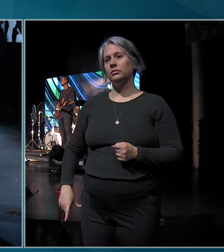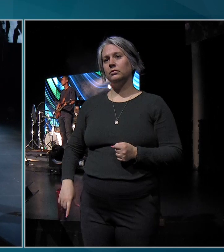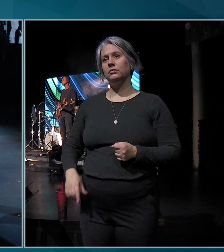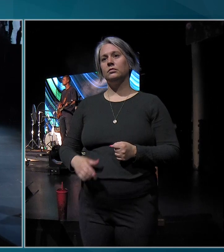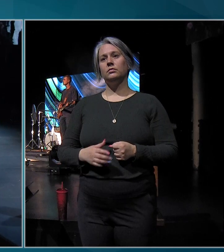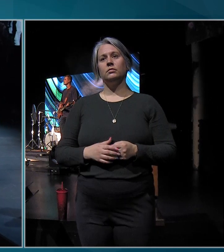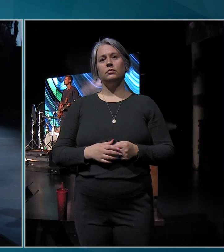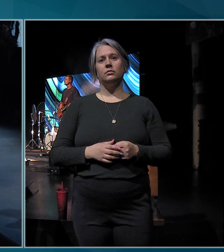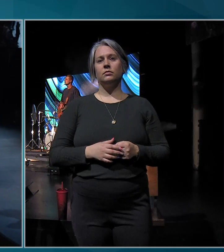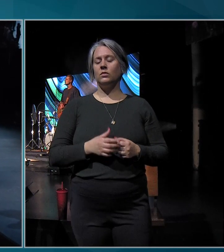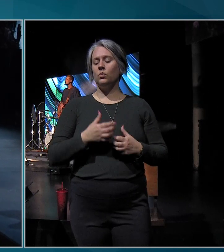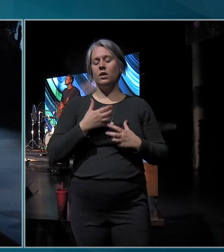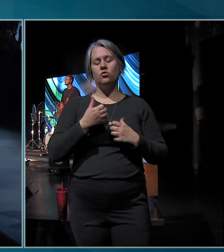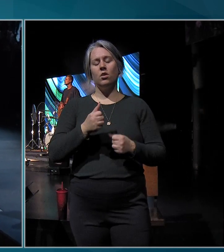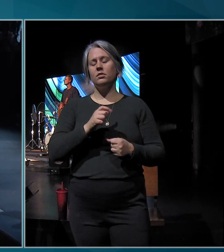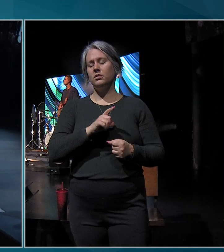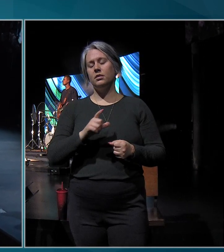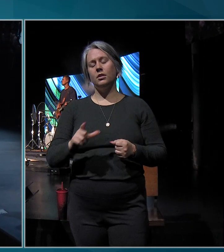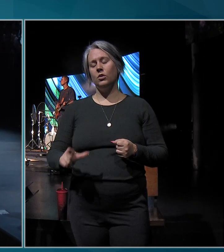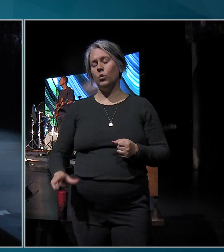Oh, we trust in the Lord.